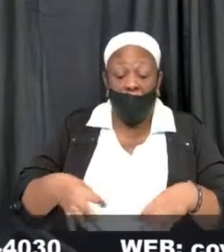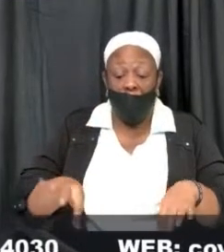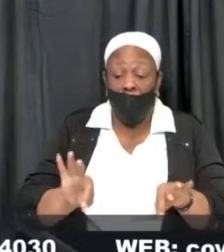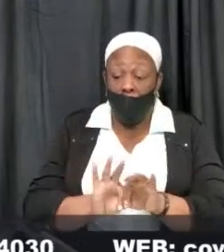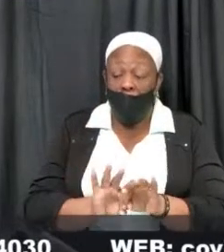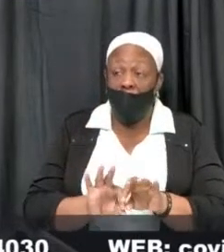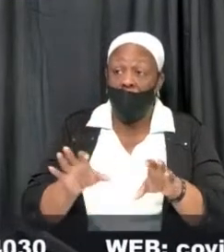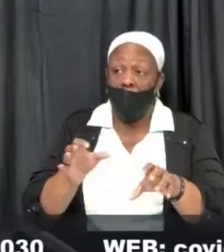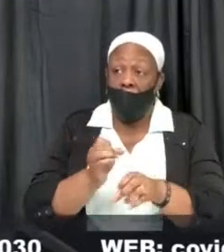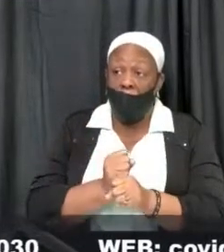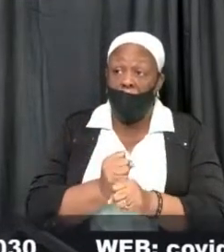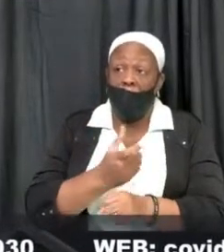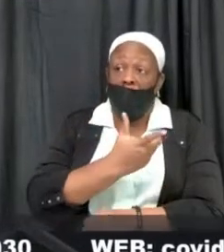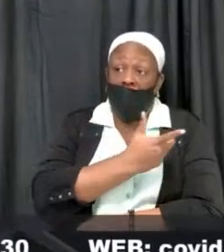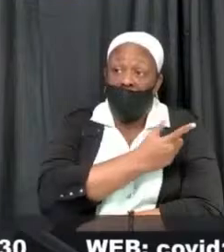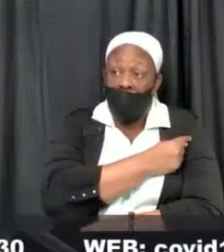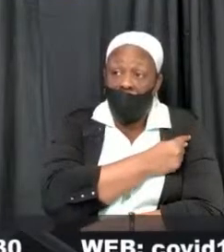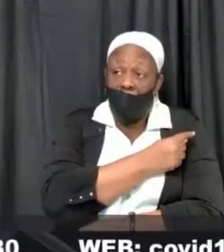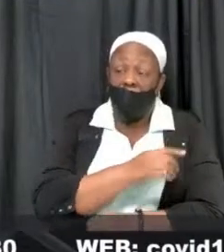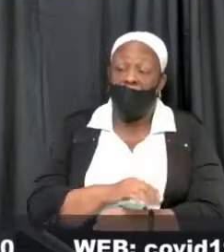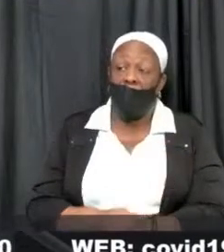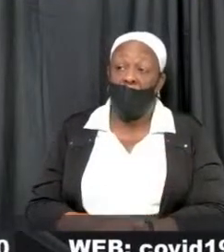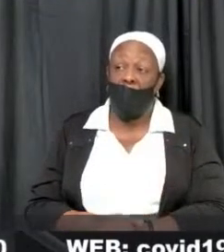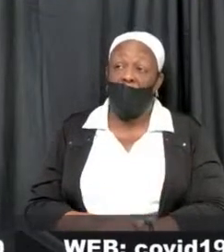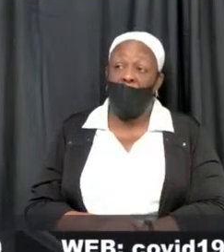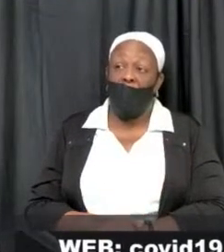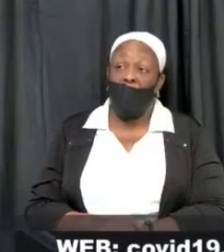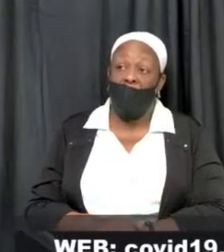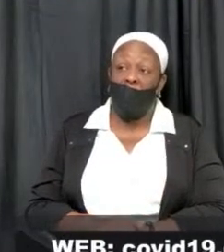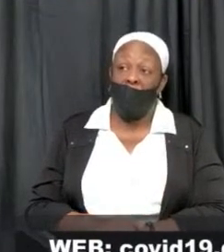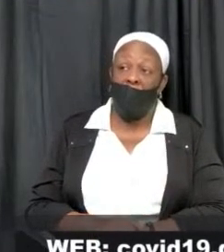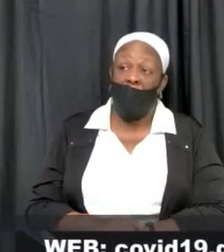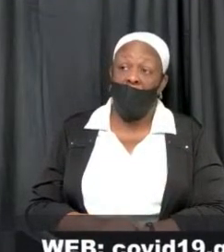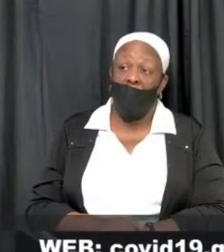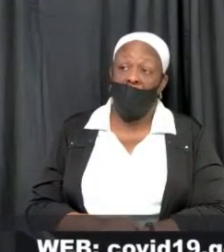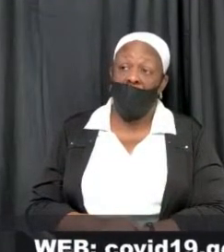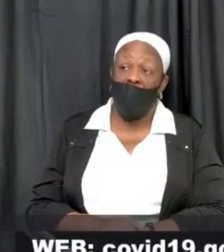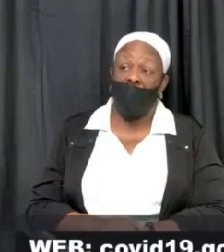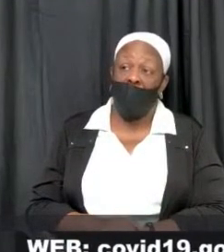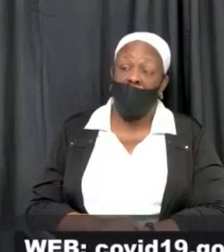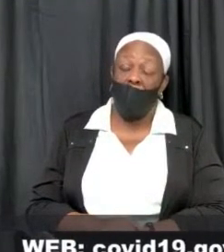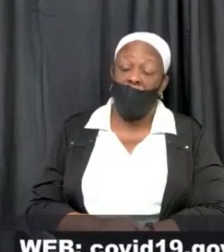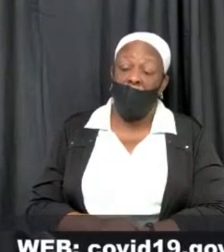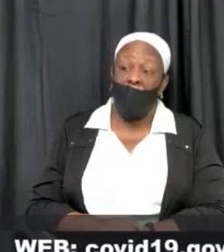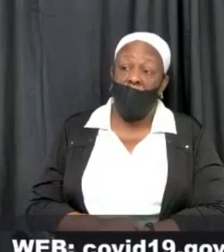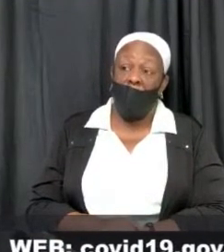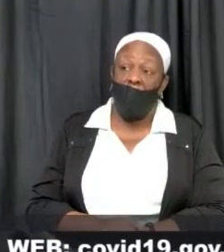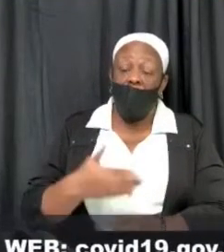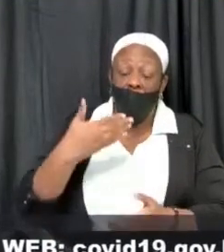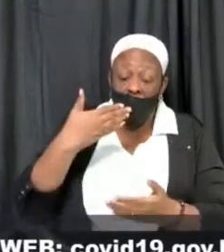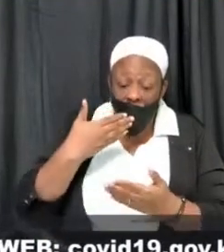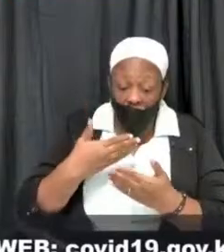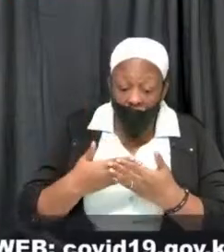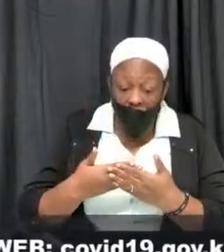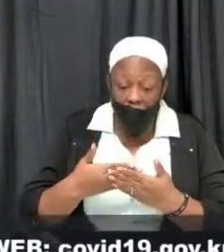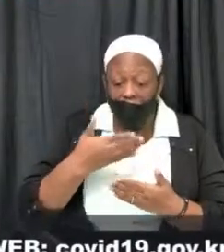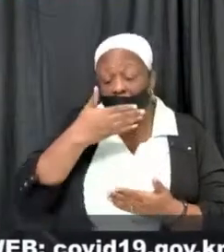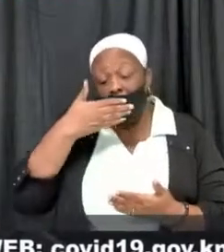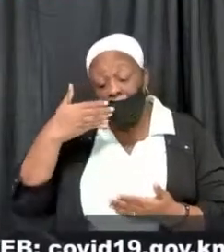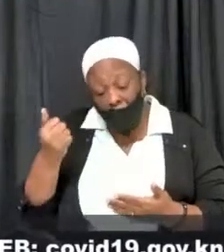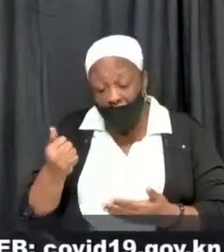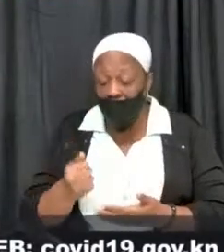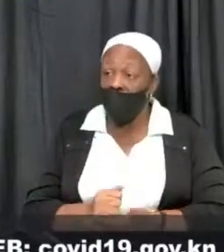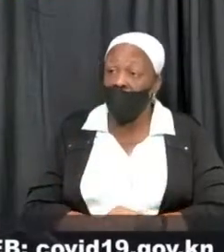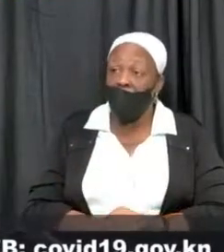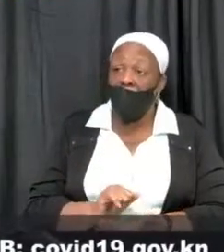vaccine that is available, and the fact that we say that the benefits outweigh the risk. And I use the analogy, if you